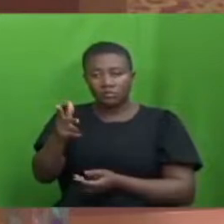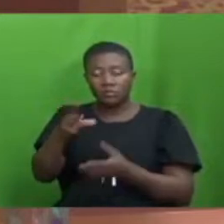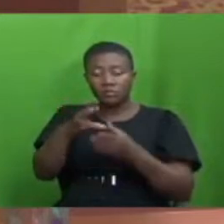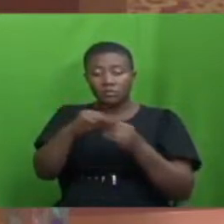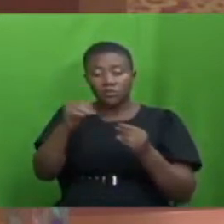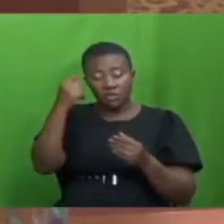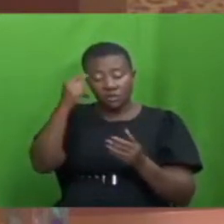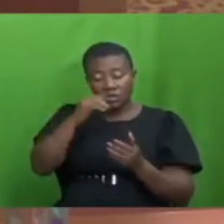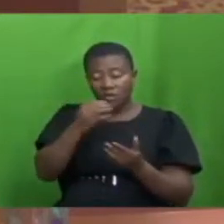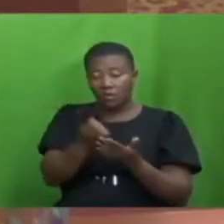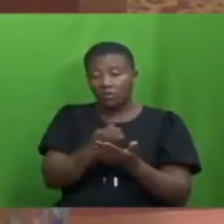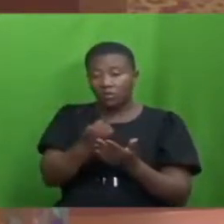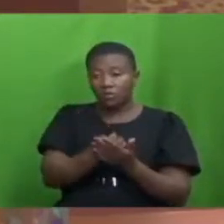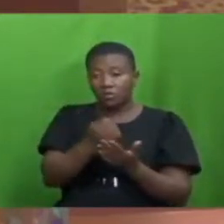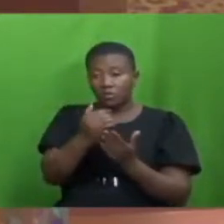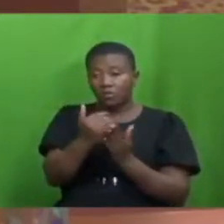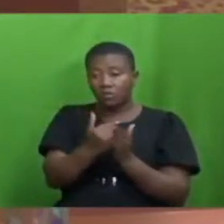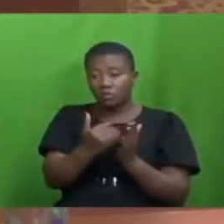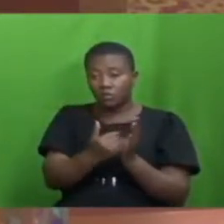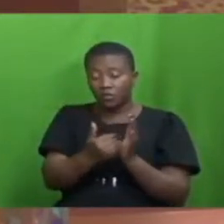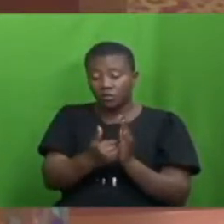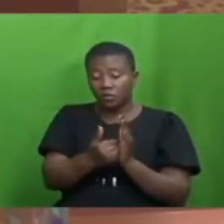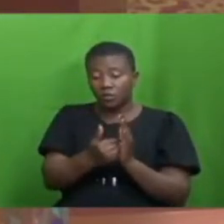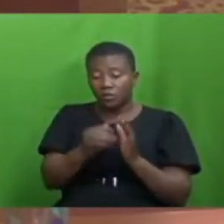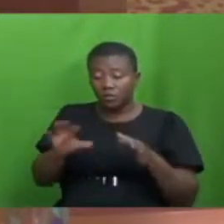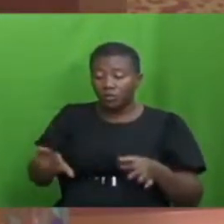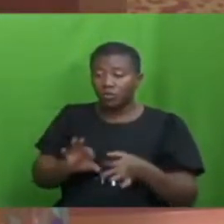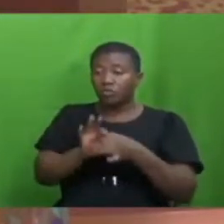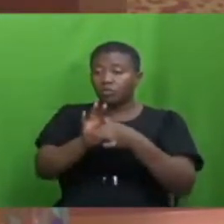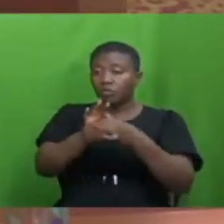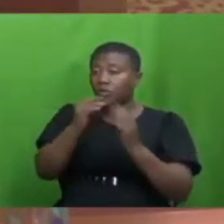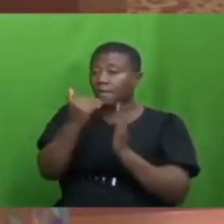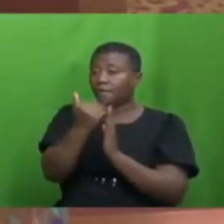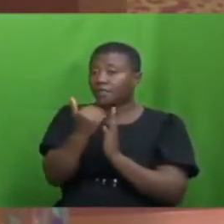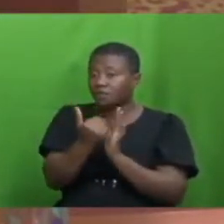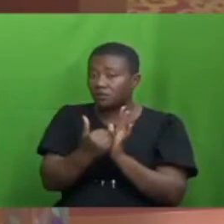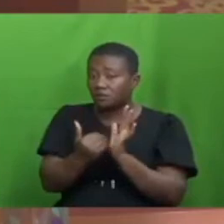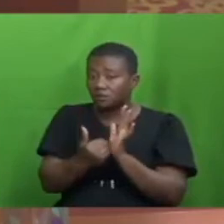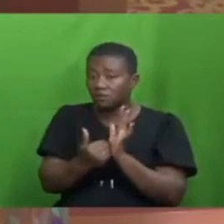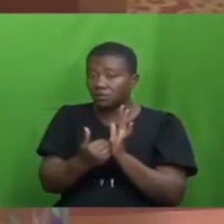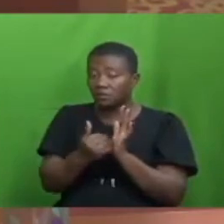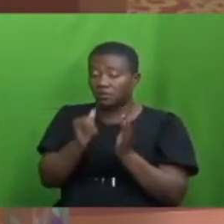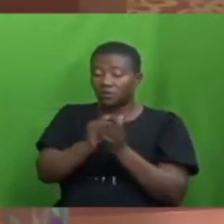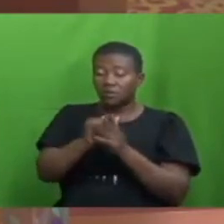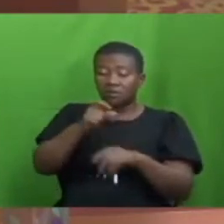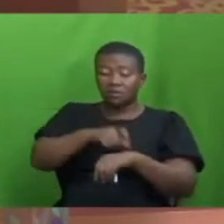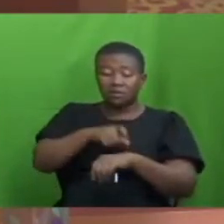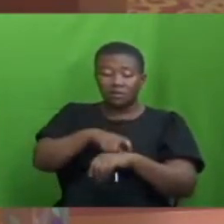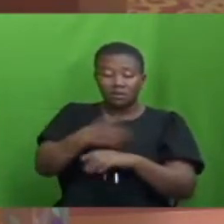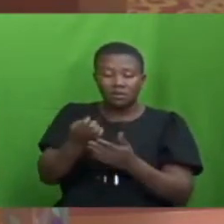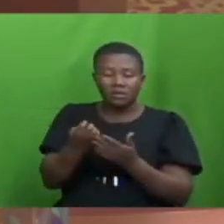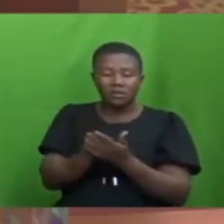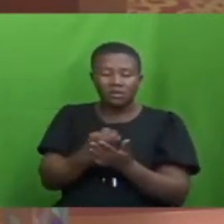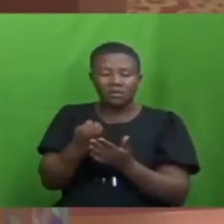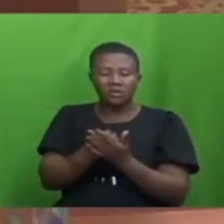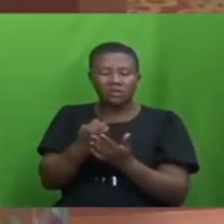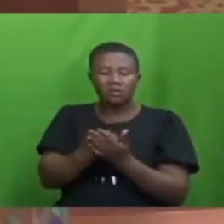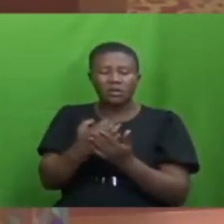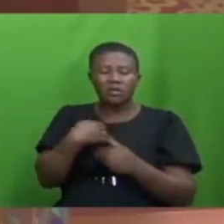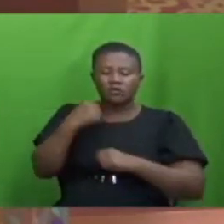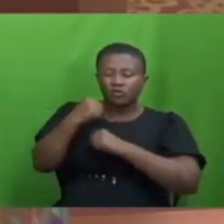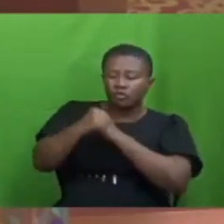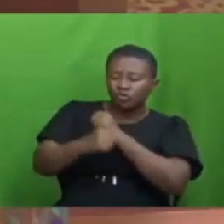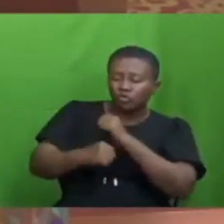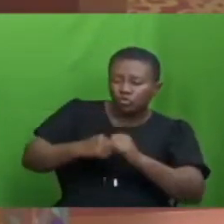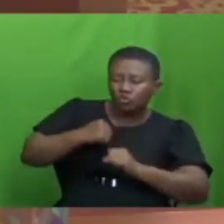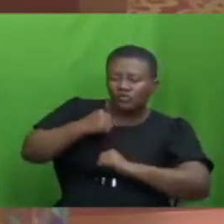government in Kabom budget. At the time, the economy was going through a very difficult period